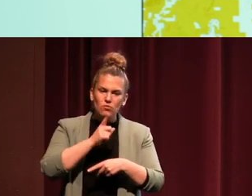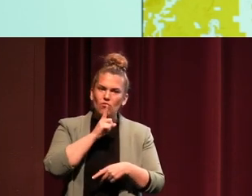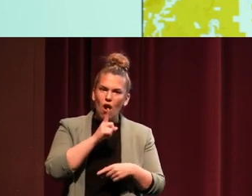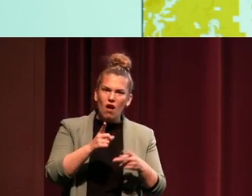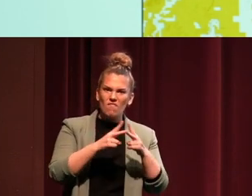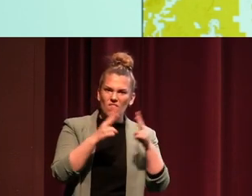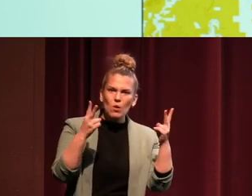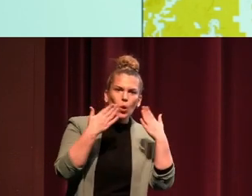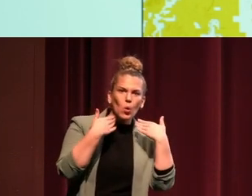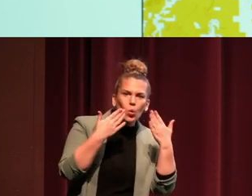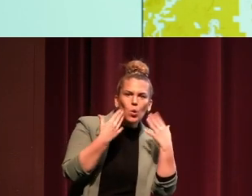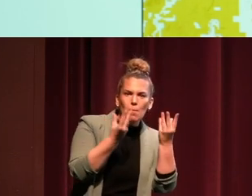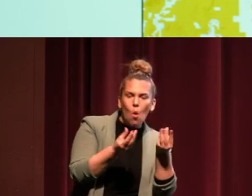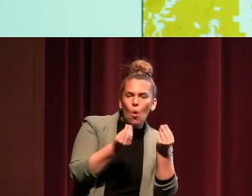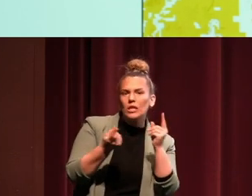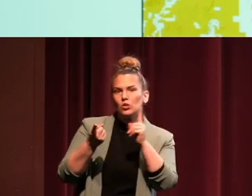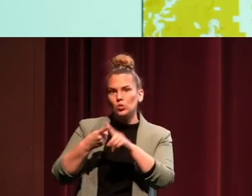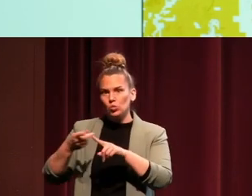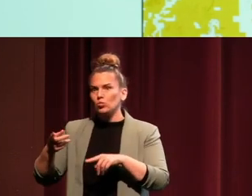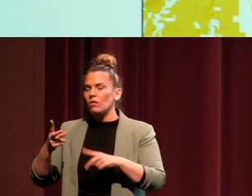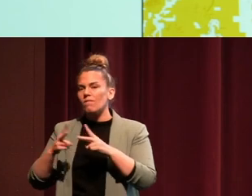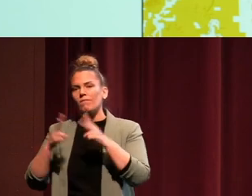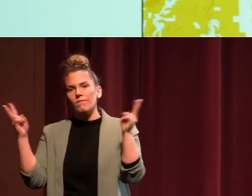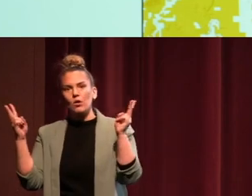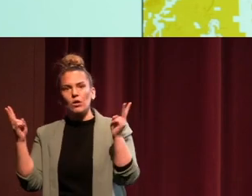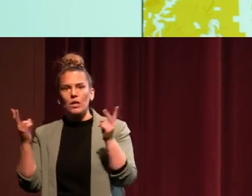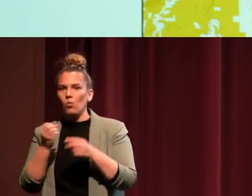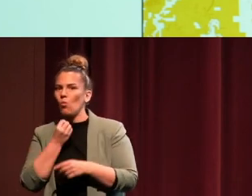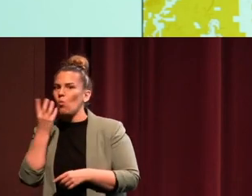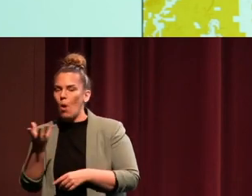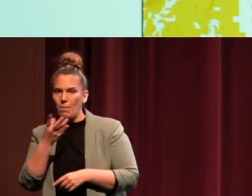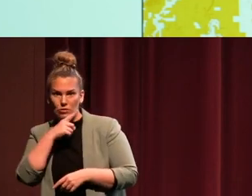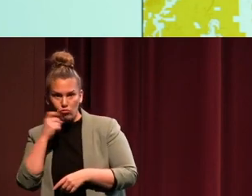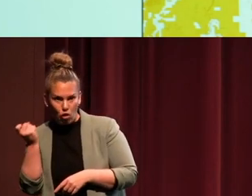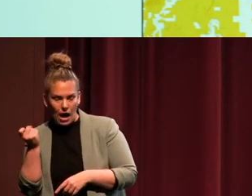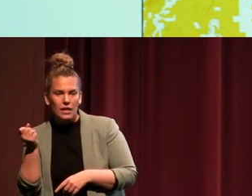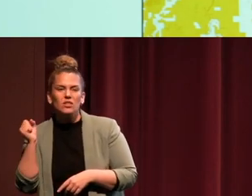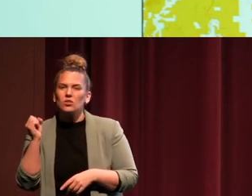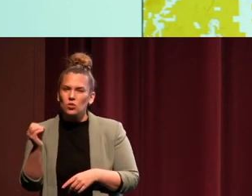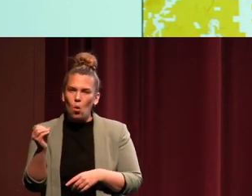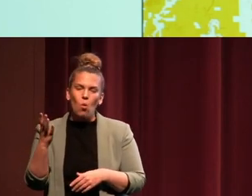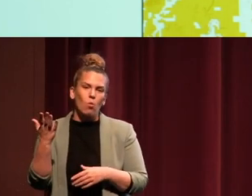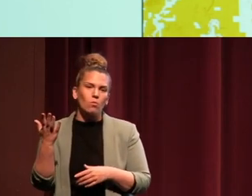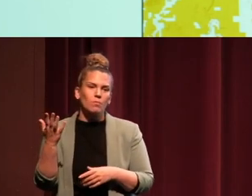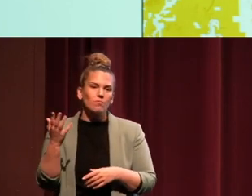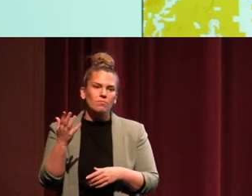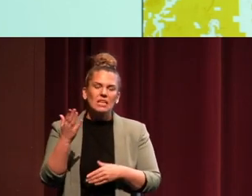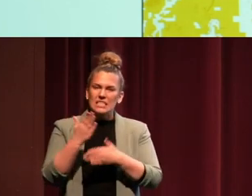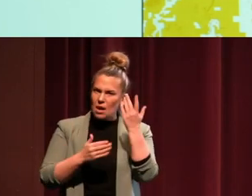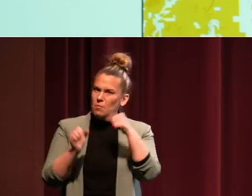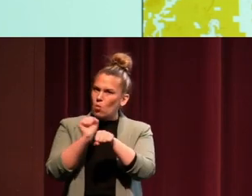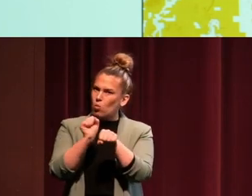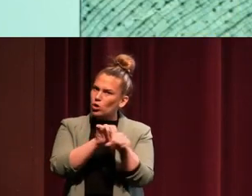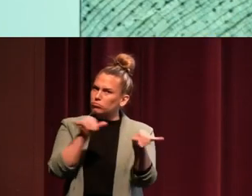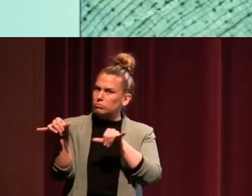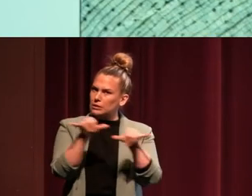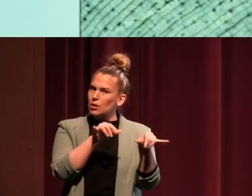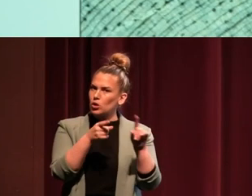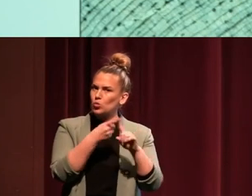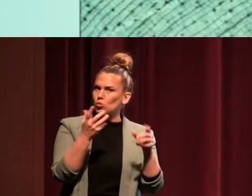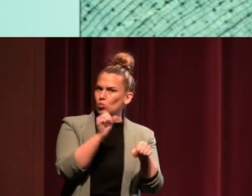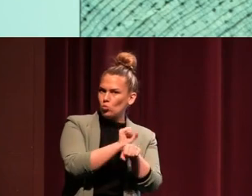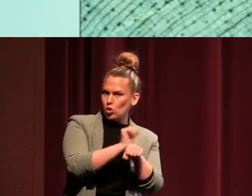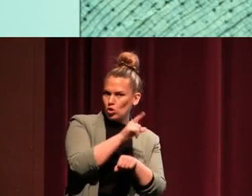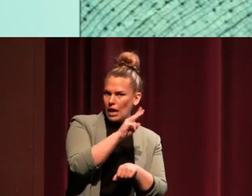and dry. So there's dry ponderosa pine sites, just like the sites outside of Bend that Andrew worked in, but there's also some pretty cool